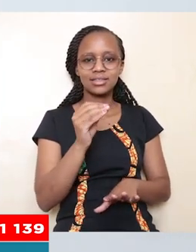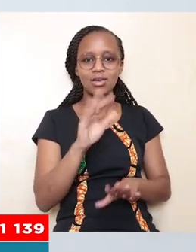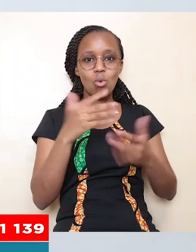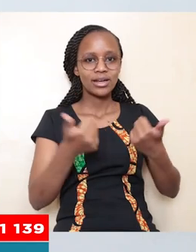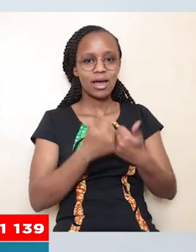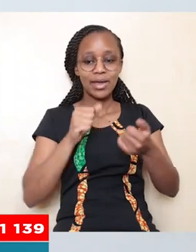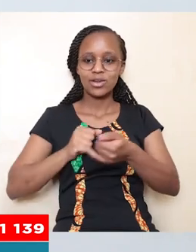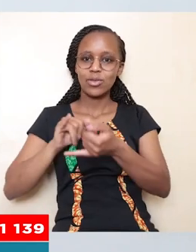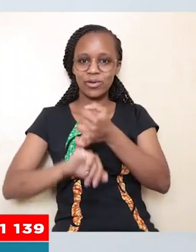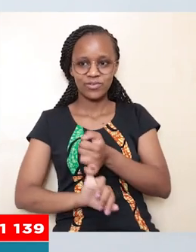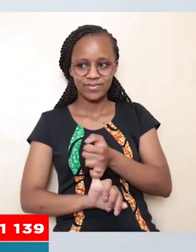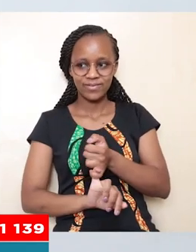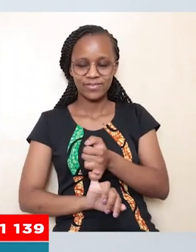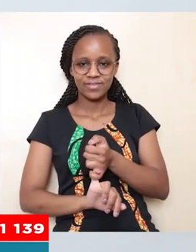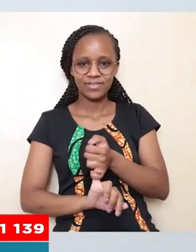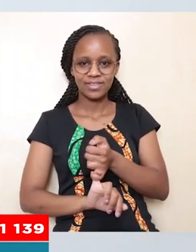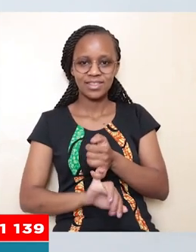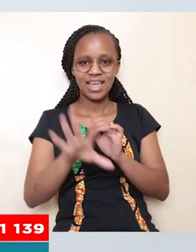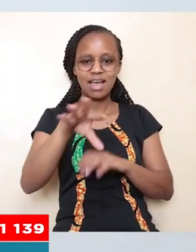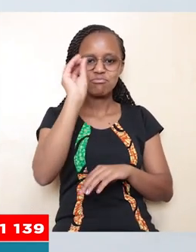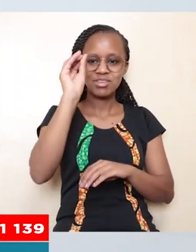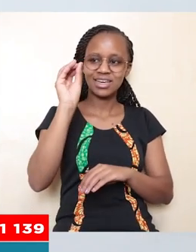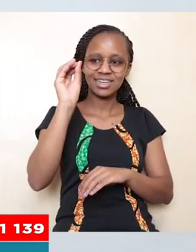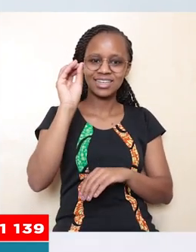what happens to the wife? Anaokotwa.